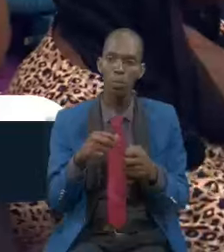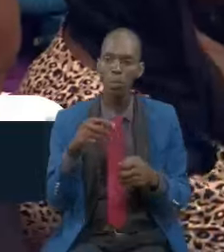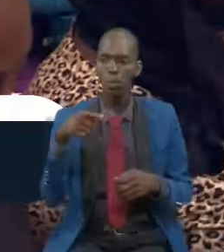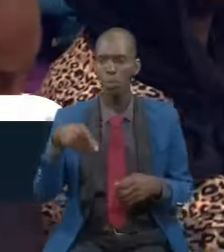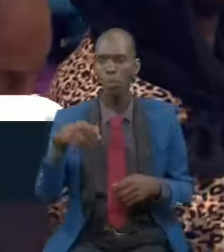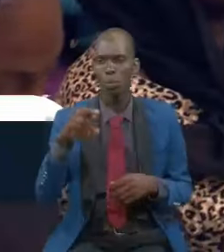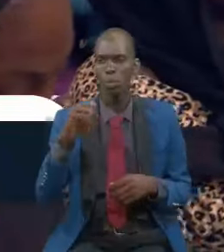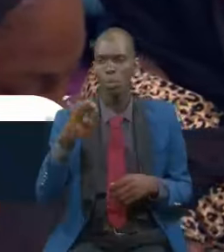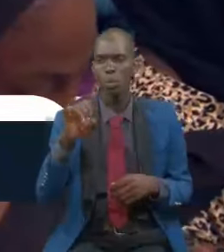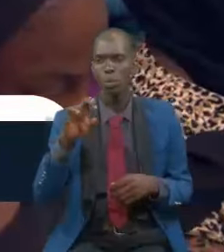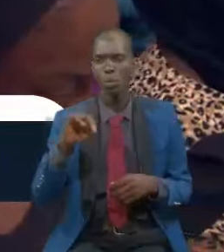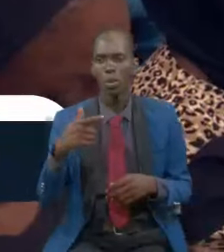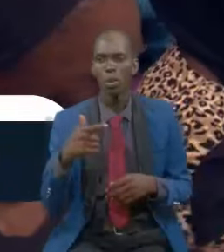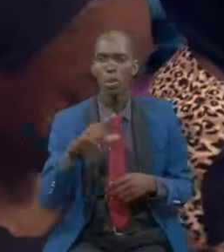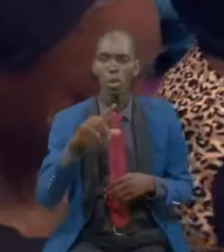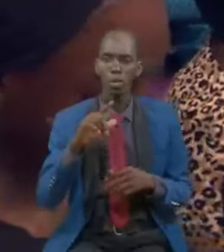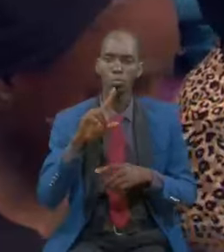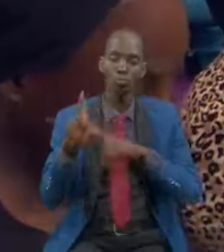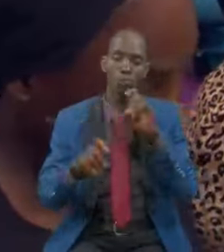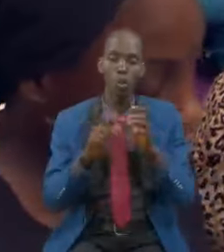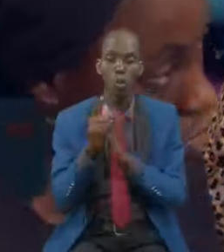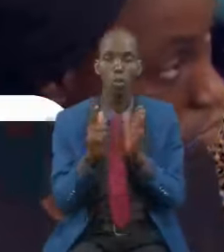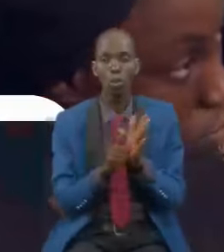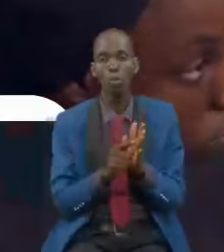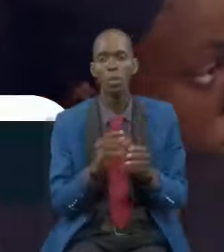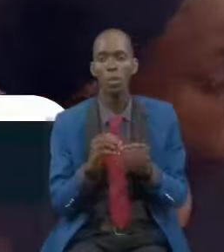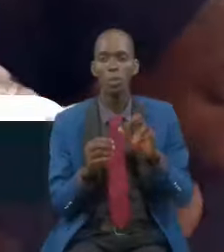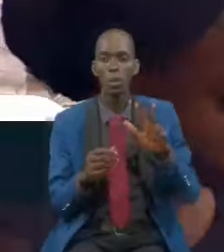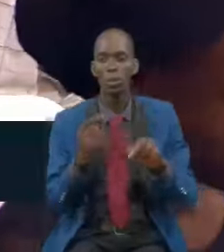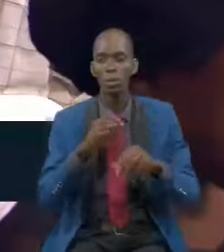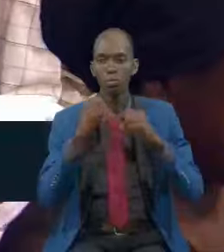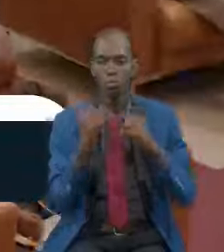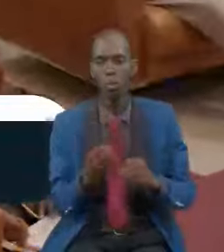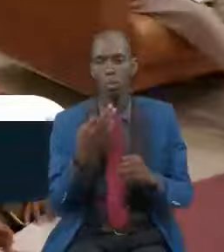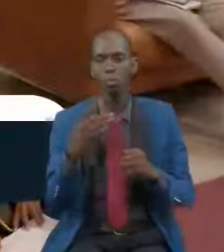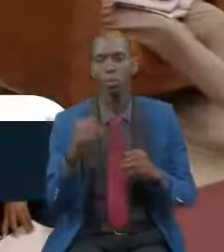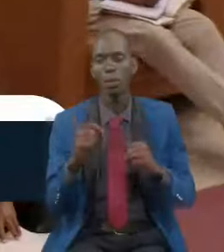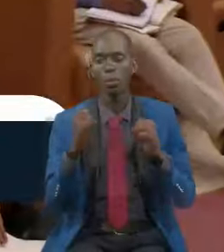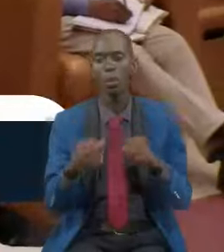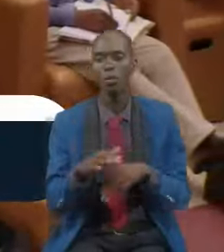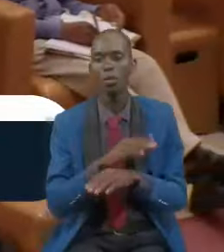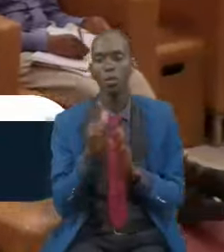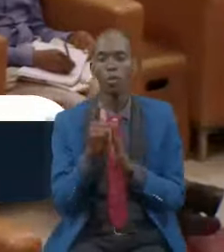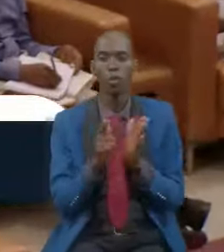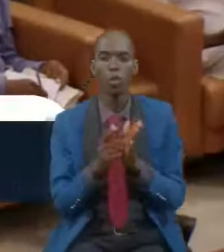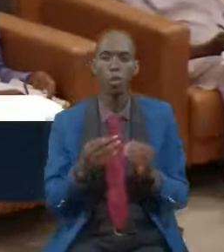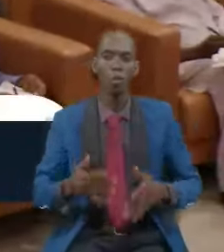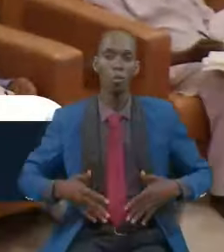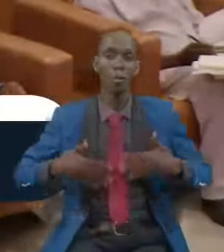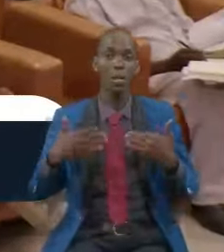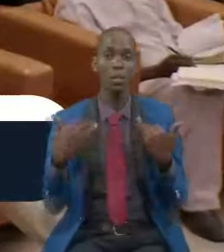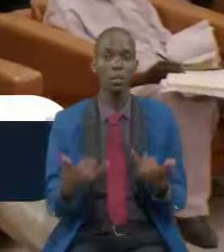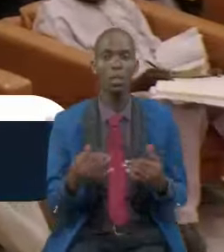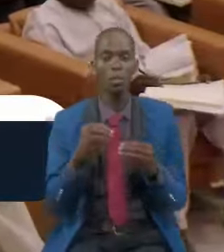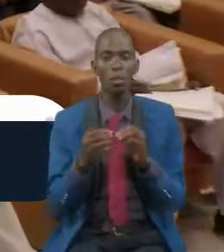might of the powerful law of life. Look at number one. Number one, we're looking at